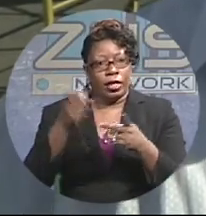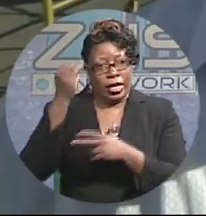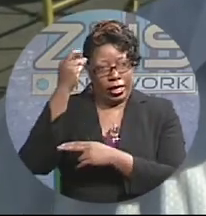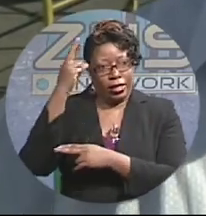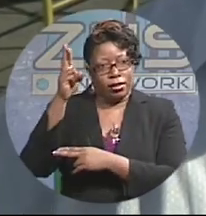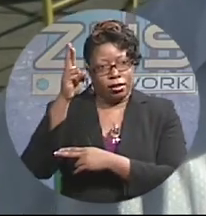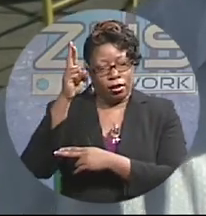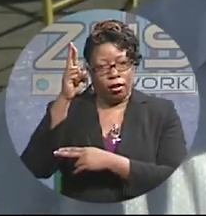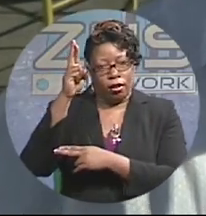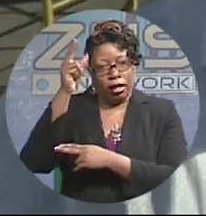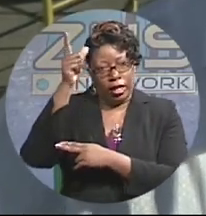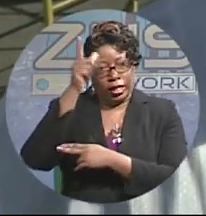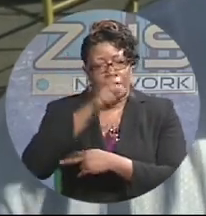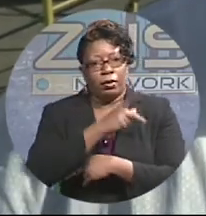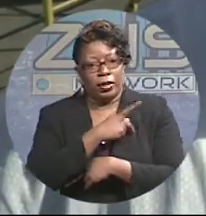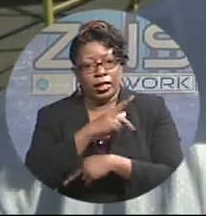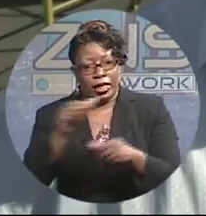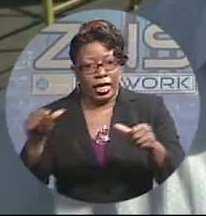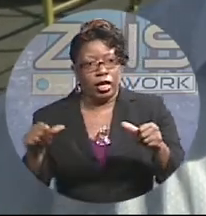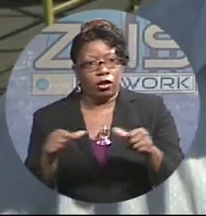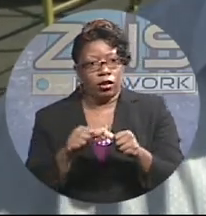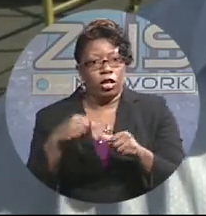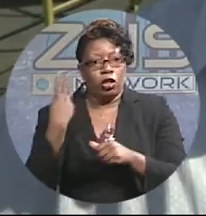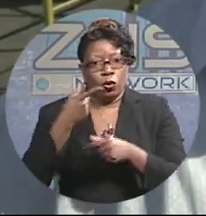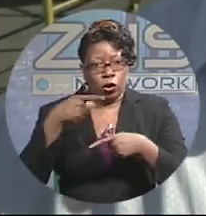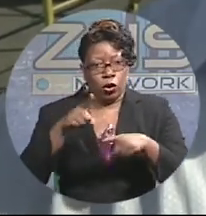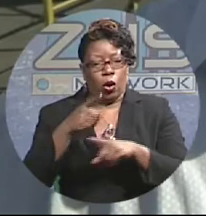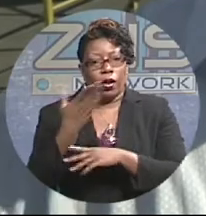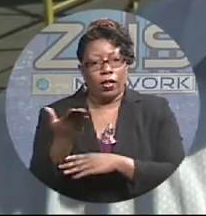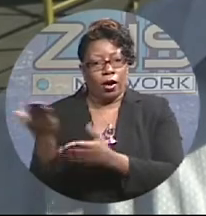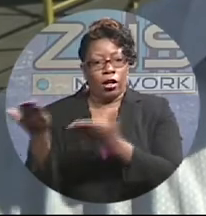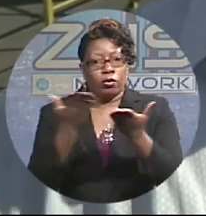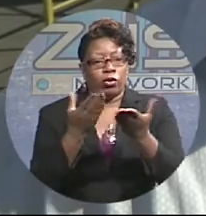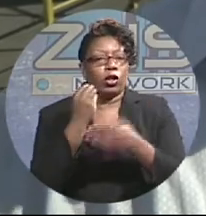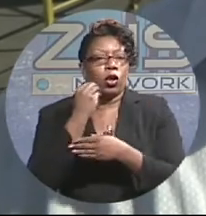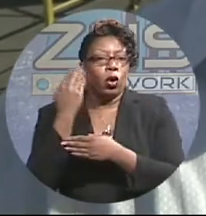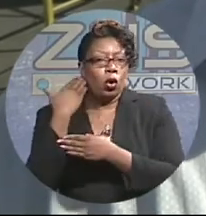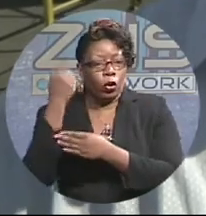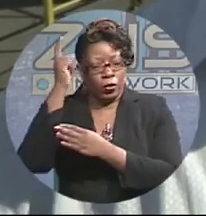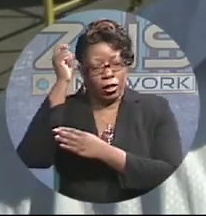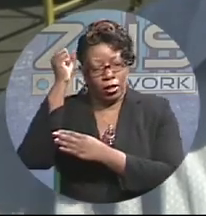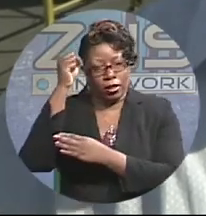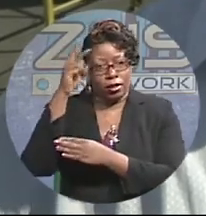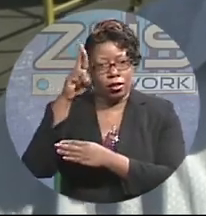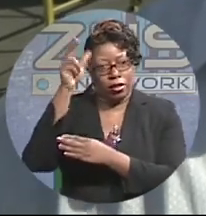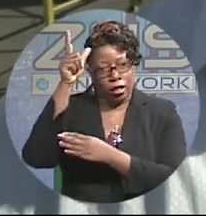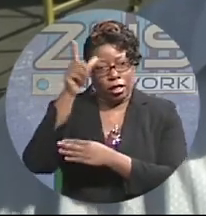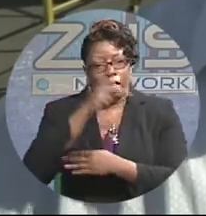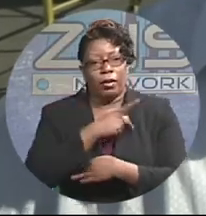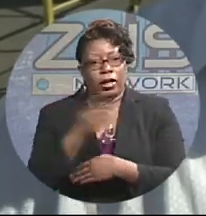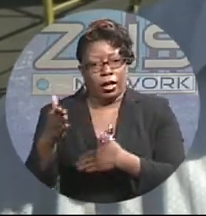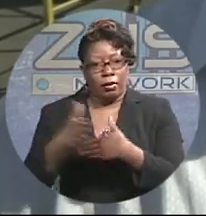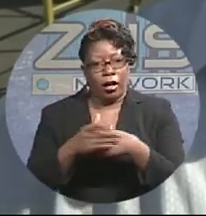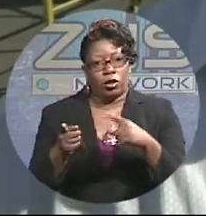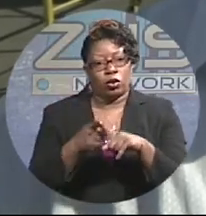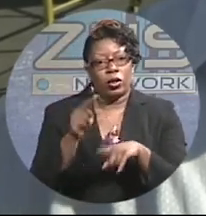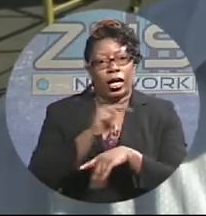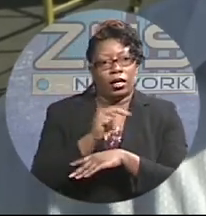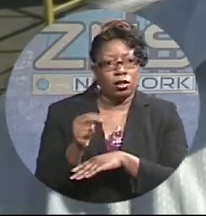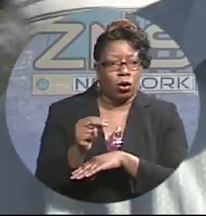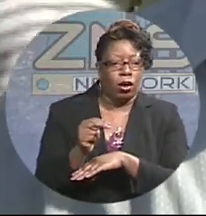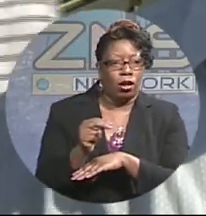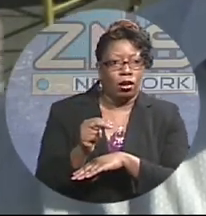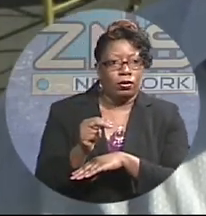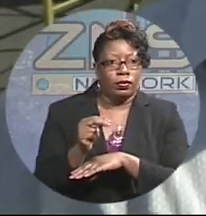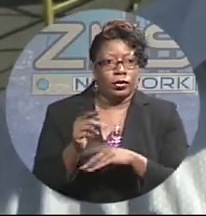Pendleton's area. And we'll go there and bring home Sir Lyndon Pendleton back to the Bahamas, to NASA, and certainly